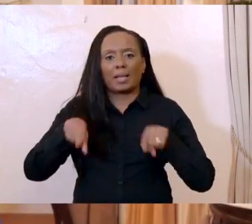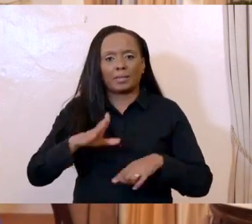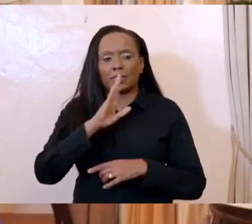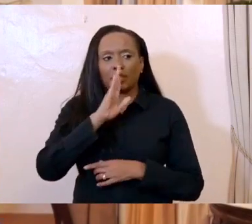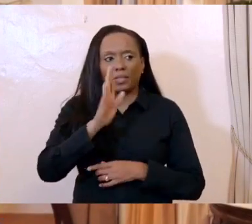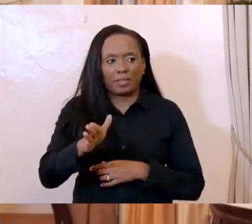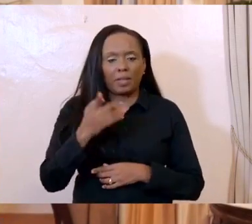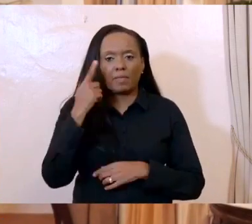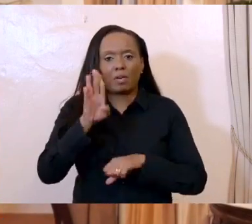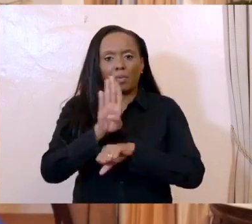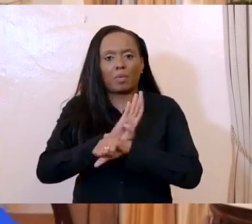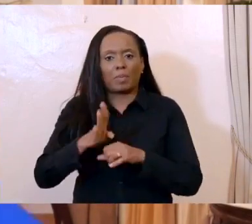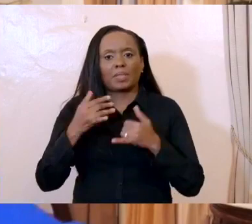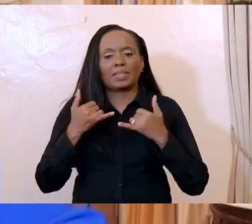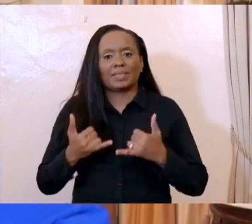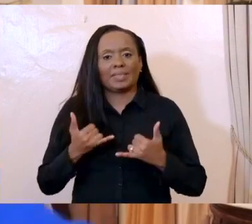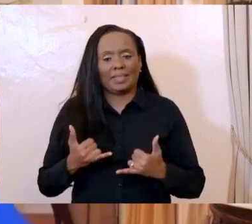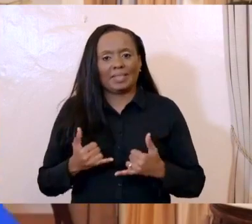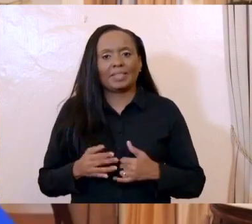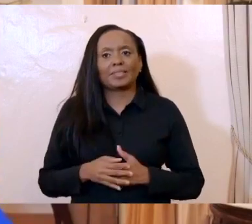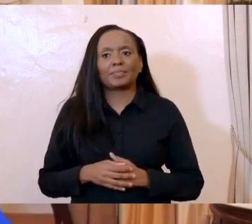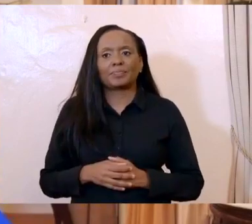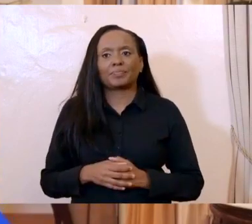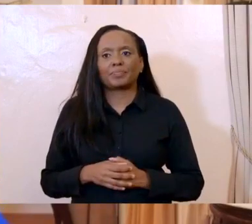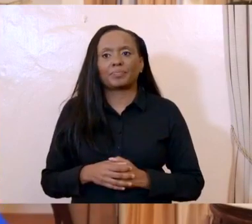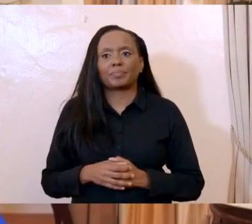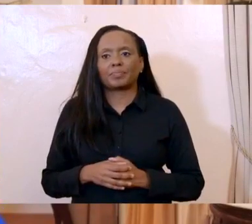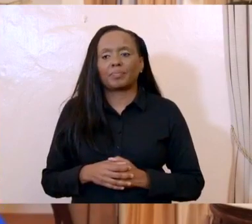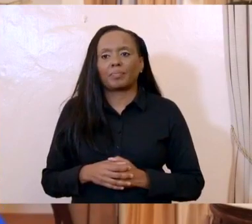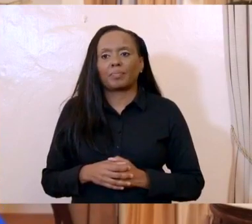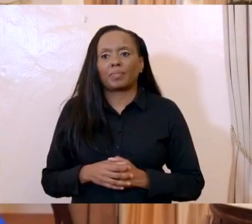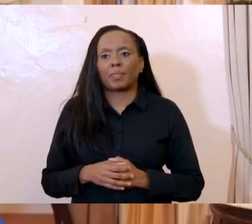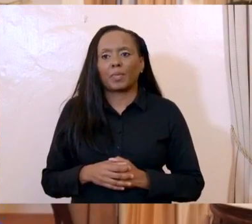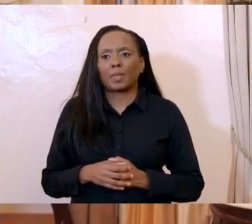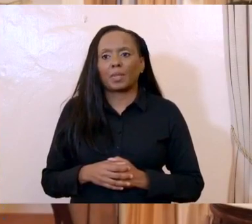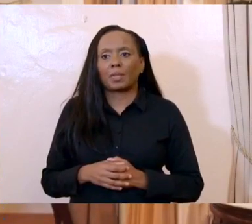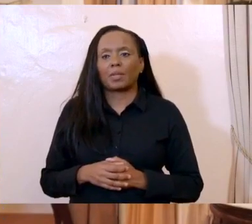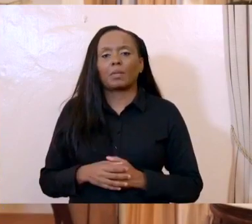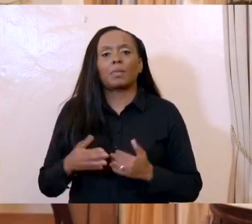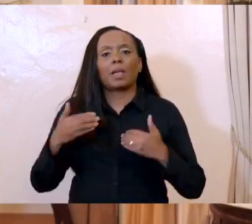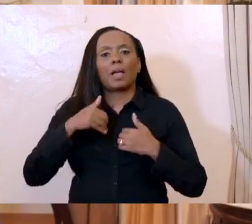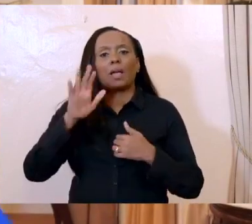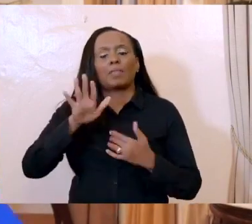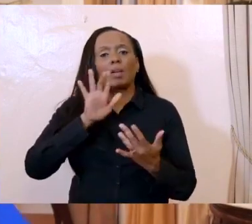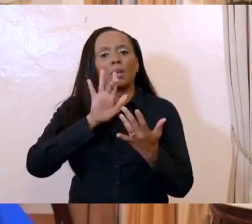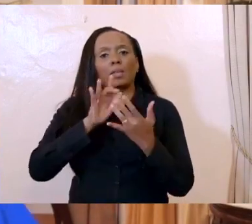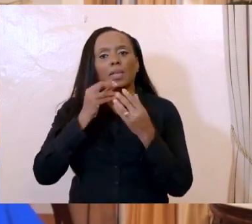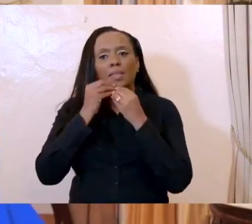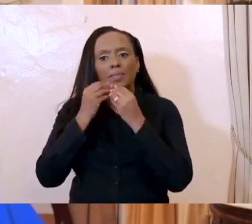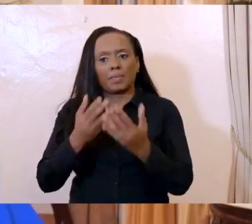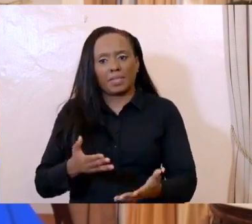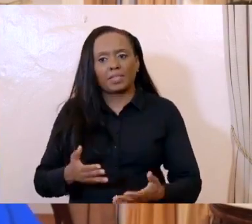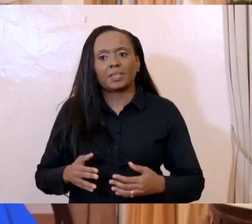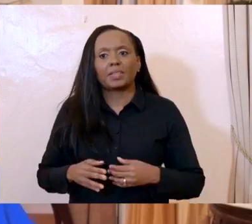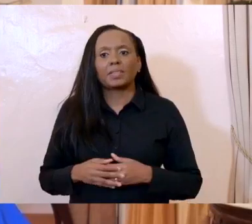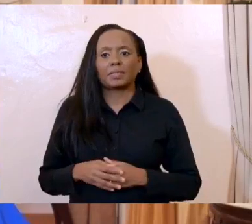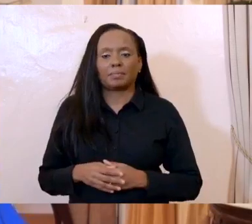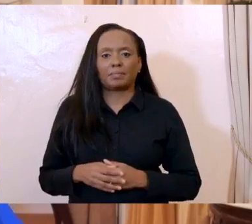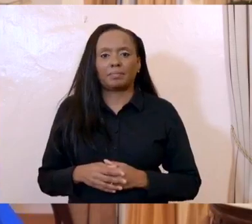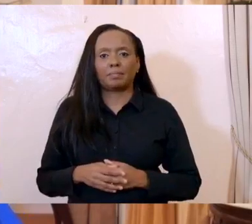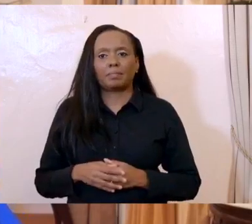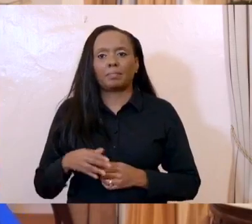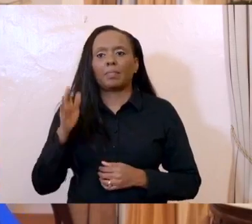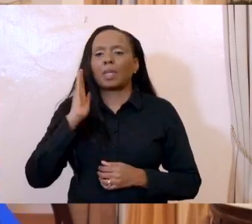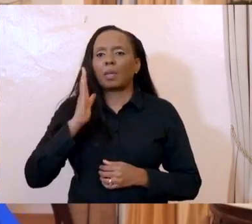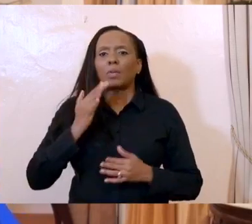at Barbados Today. I believe that our press people here would have your contact information, so we will try to get the answer directly to